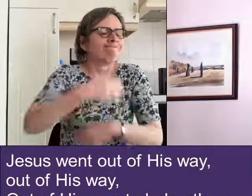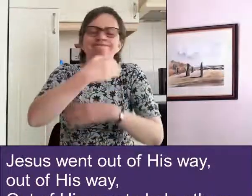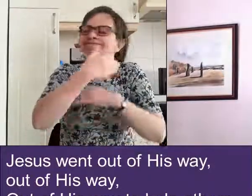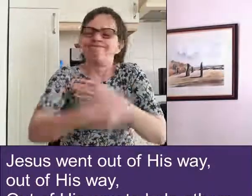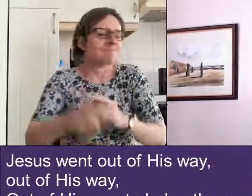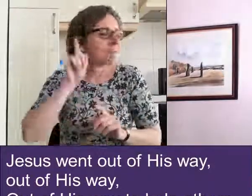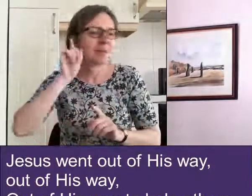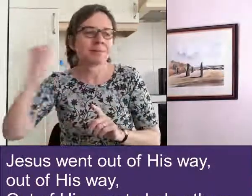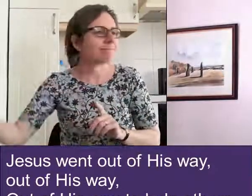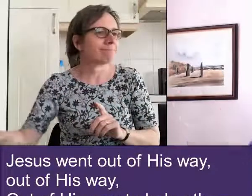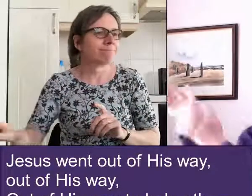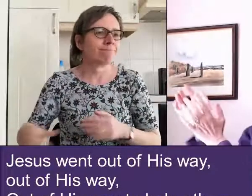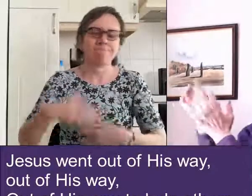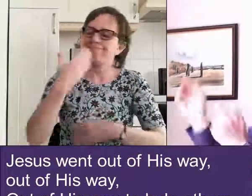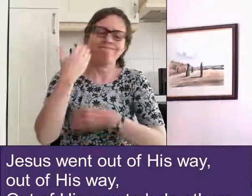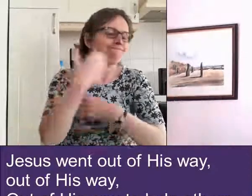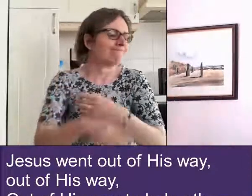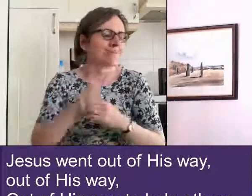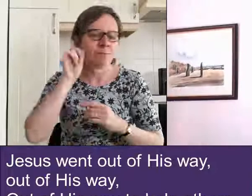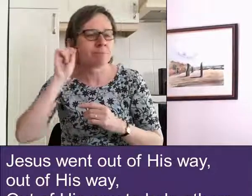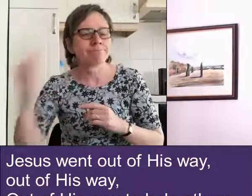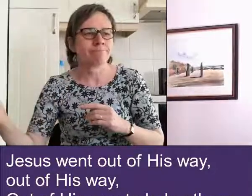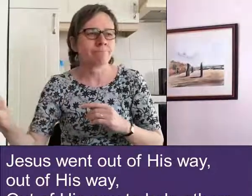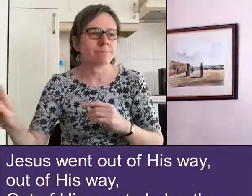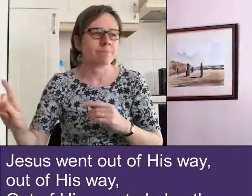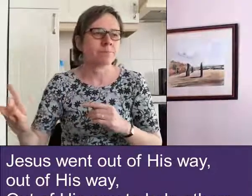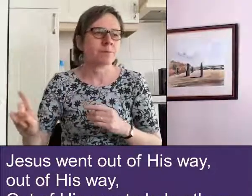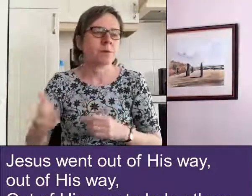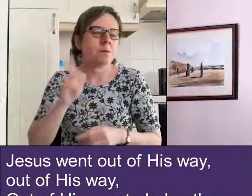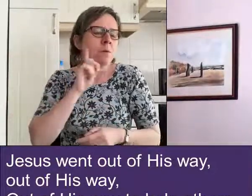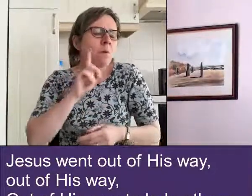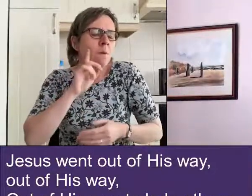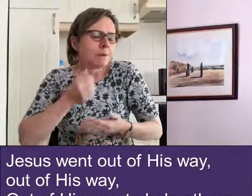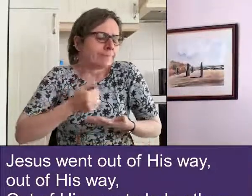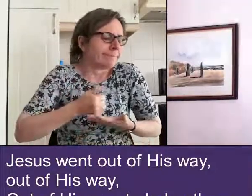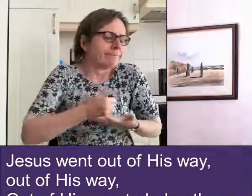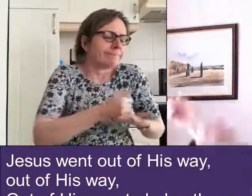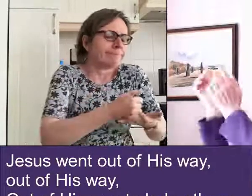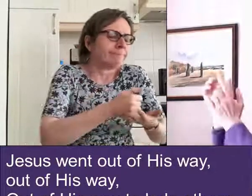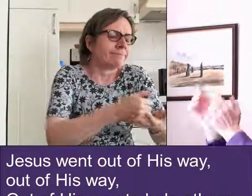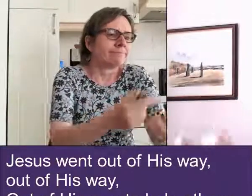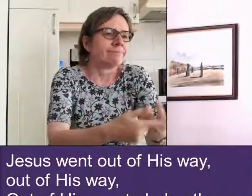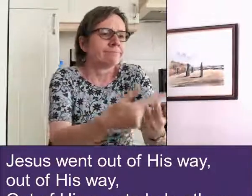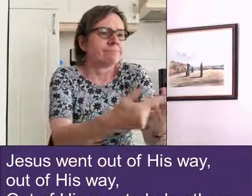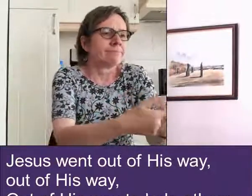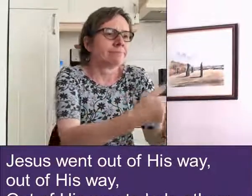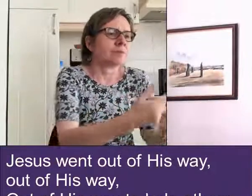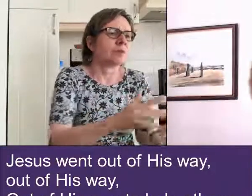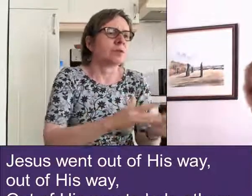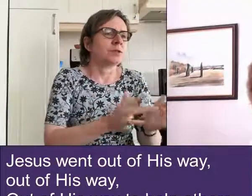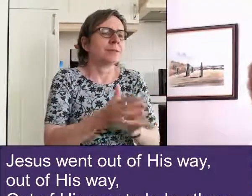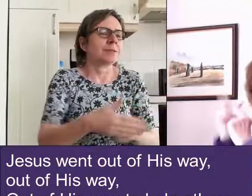Jesus went out of his way, out of his way, out of his way to help